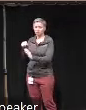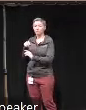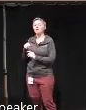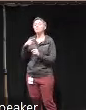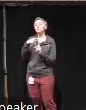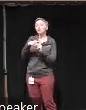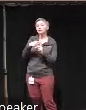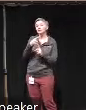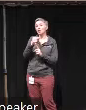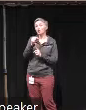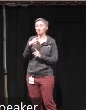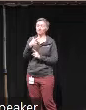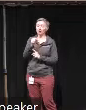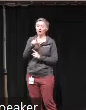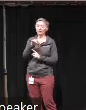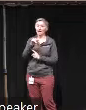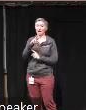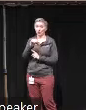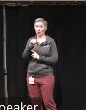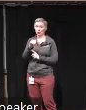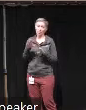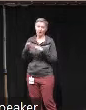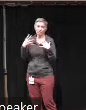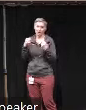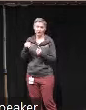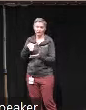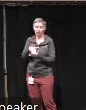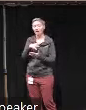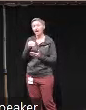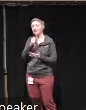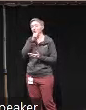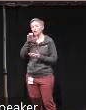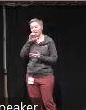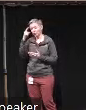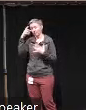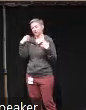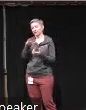Pediatric Behavioral Health and Wellness Center and the Geriatric Mental Health Center